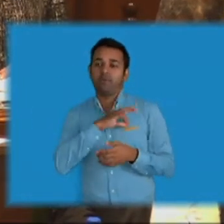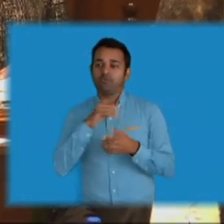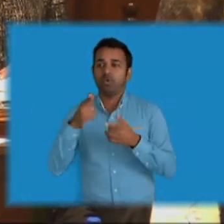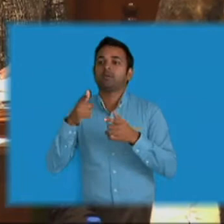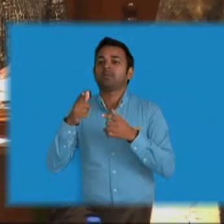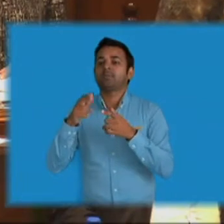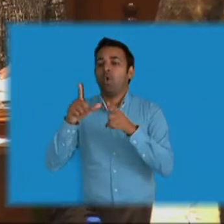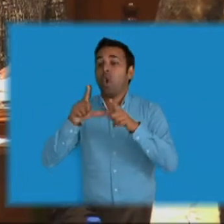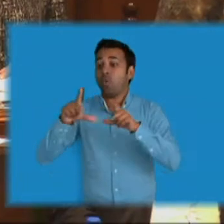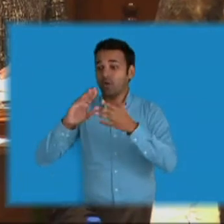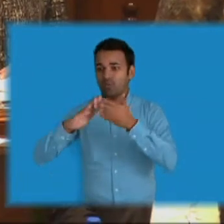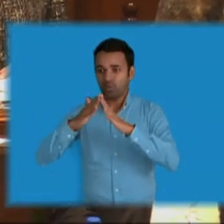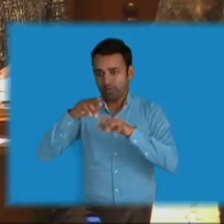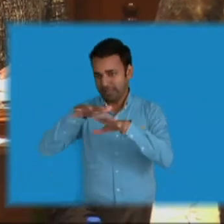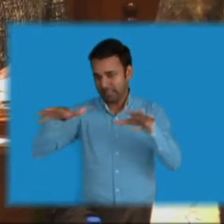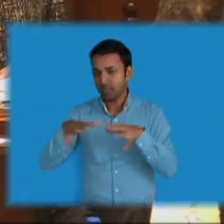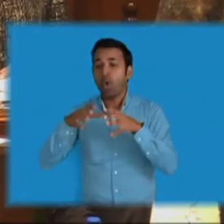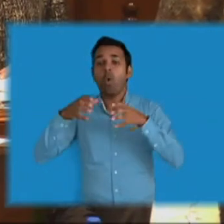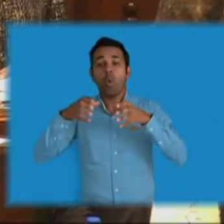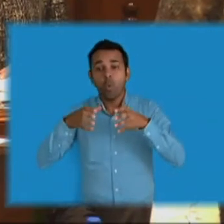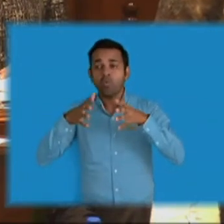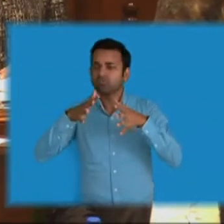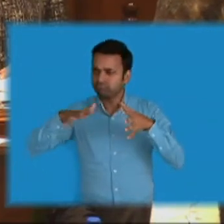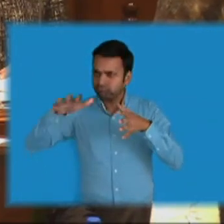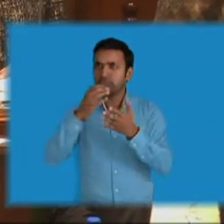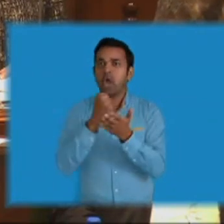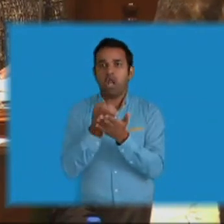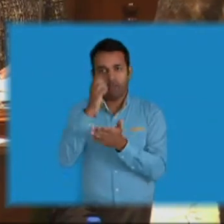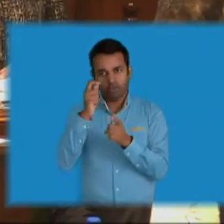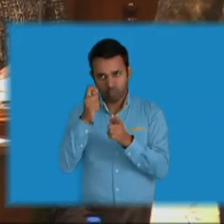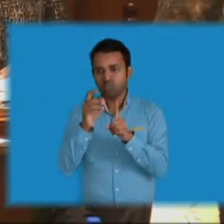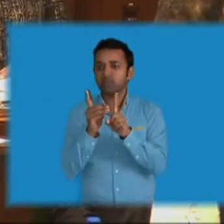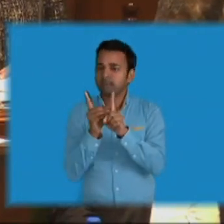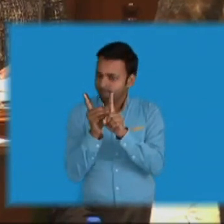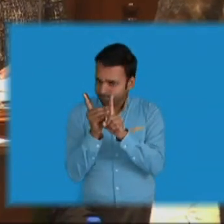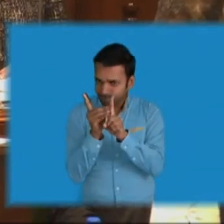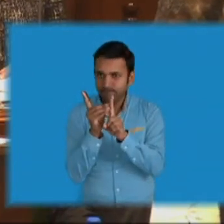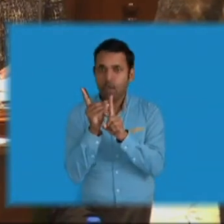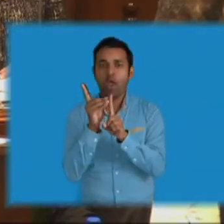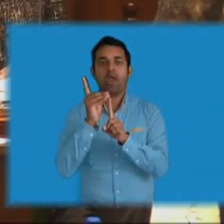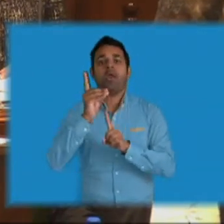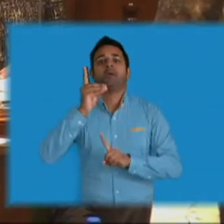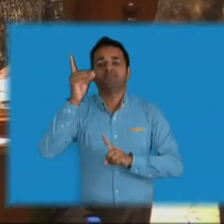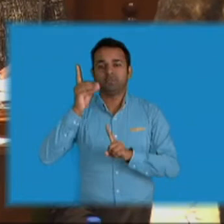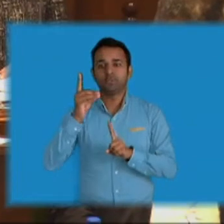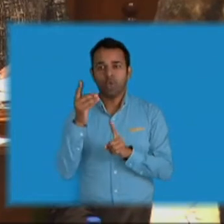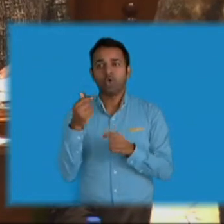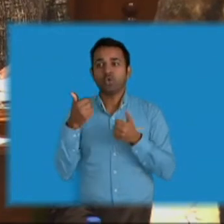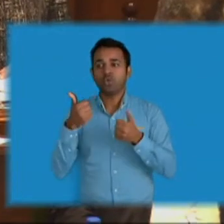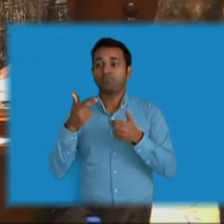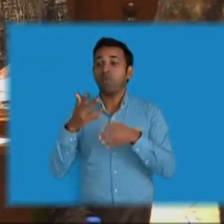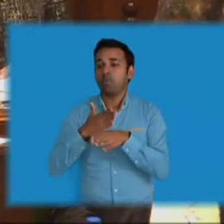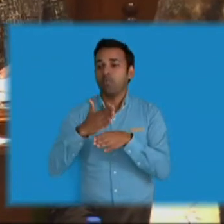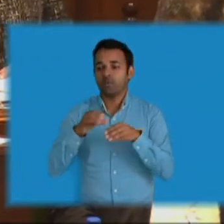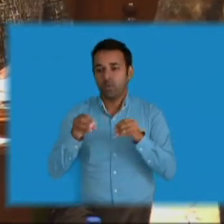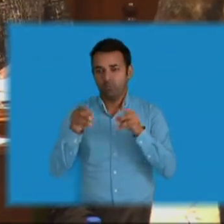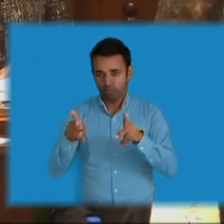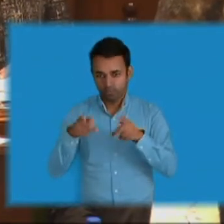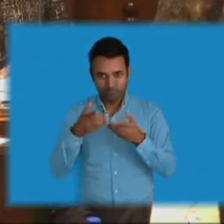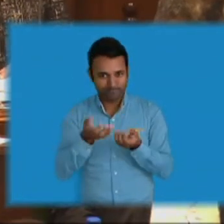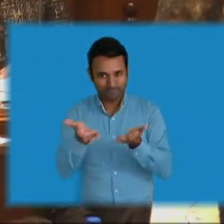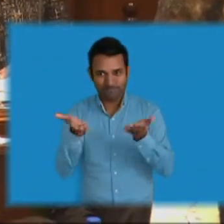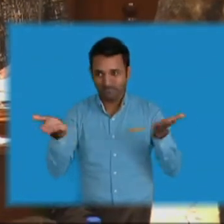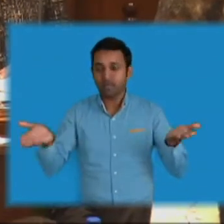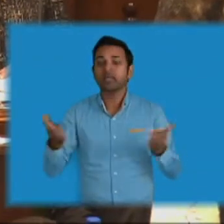the whole economy in terms of export earnings and employment opportunities. To this end, government continues